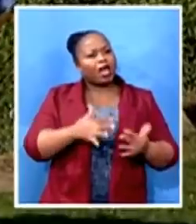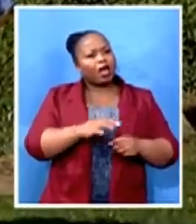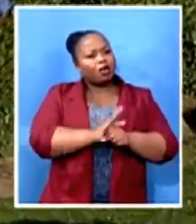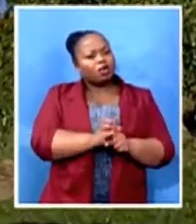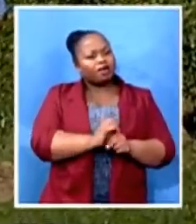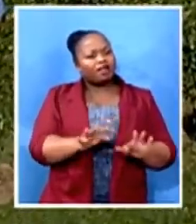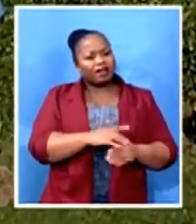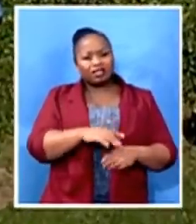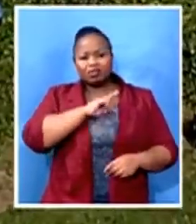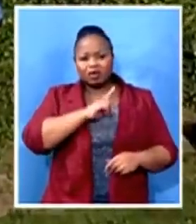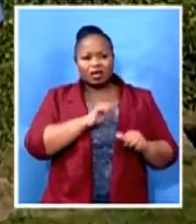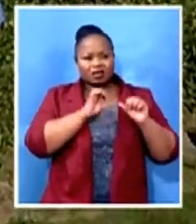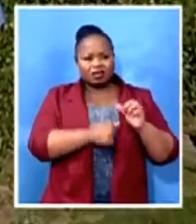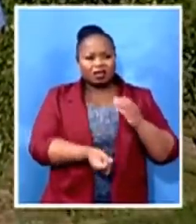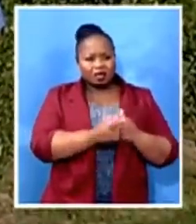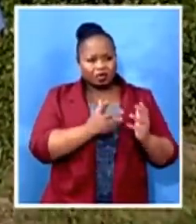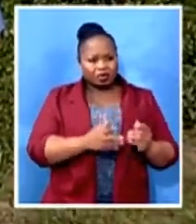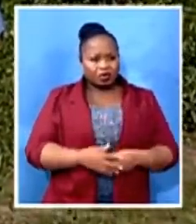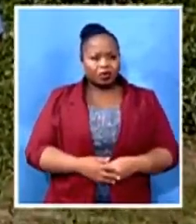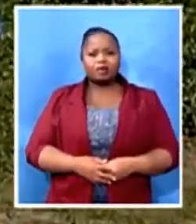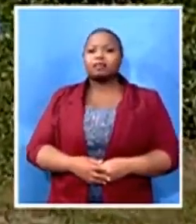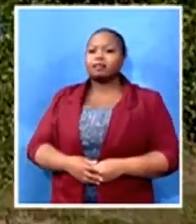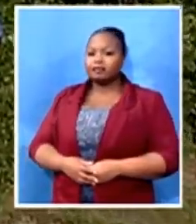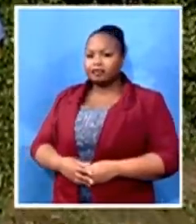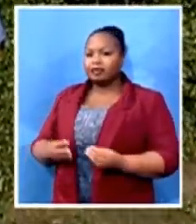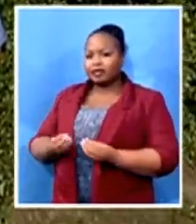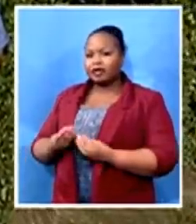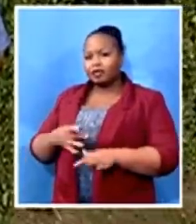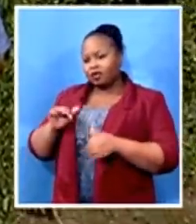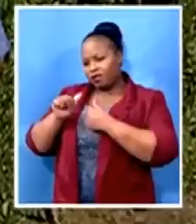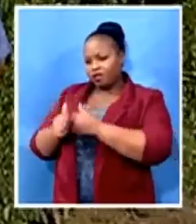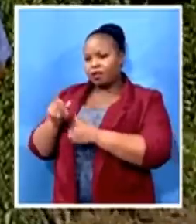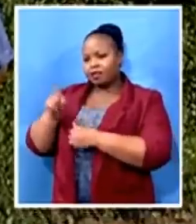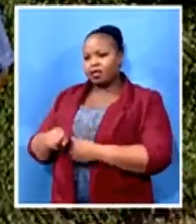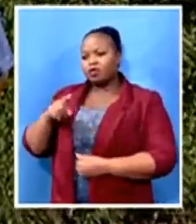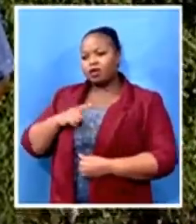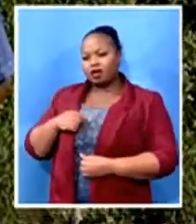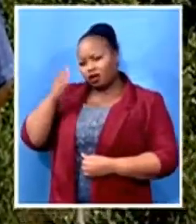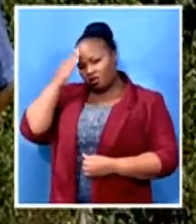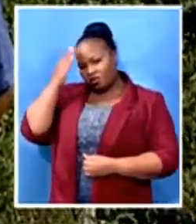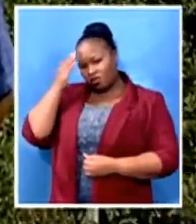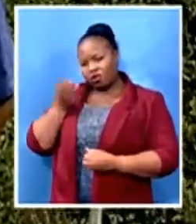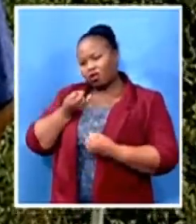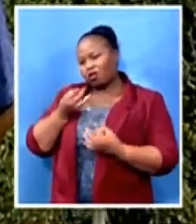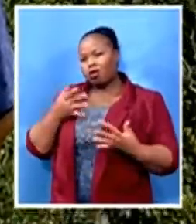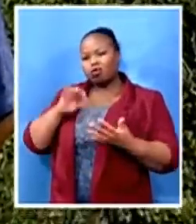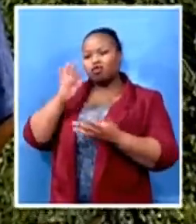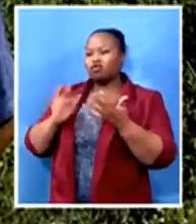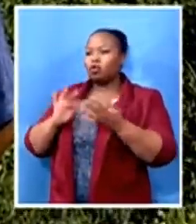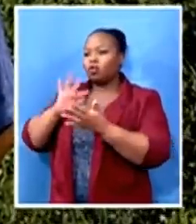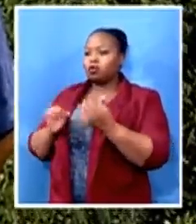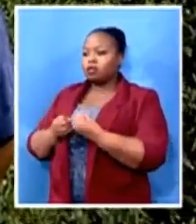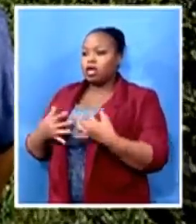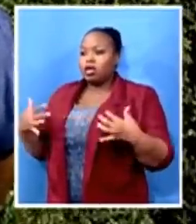definitely have to follow up. I know there's been a lot of stories created around this because of fear and anxiety that has crept in the